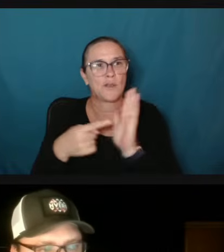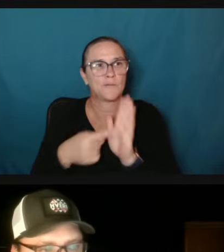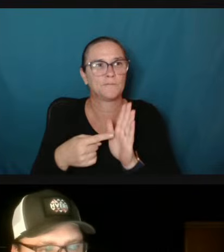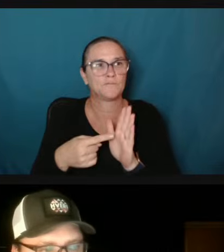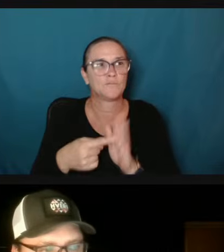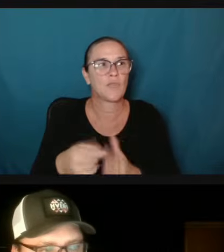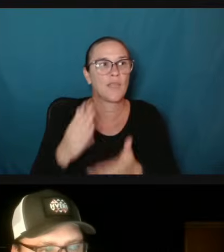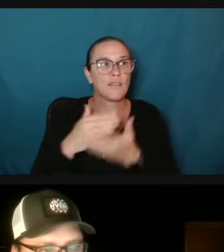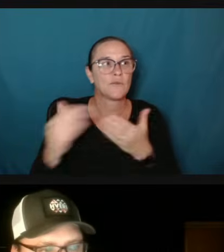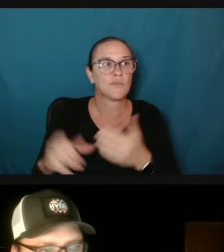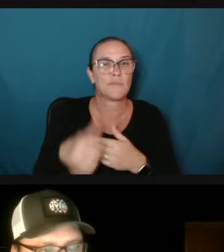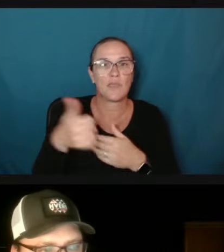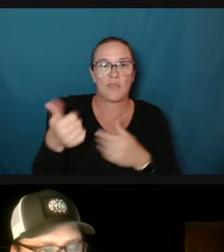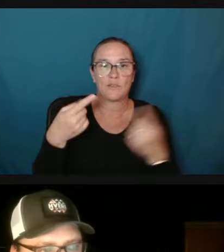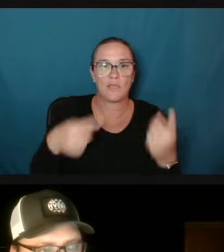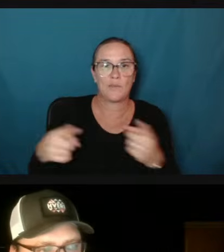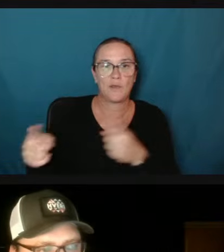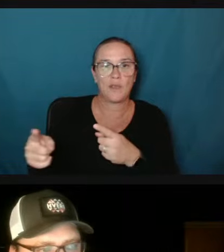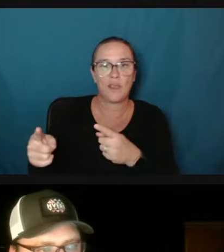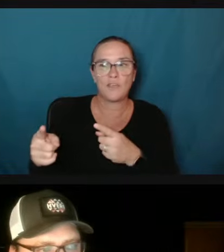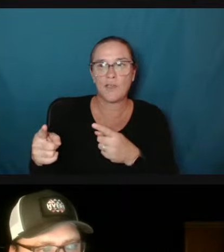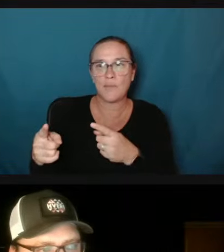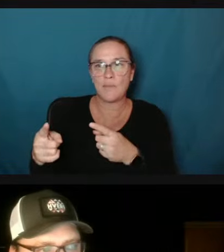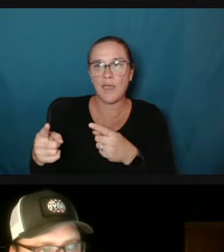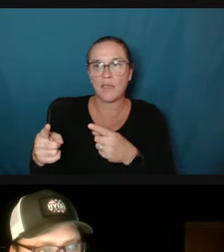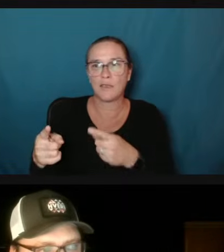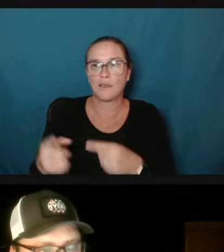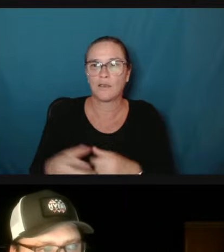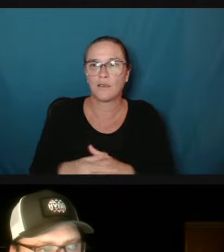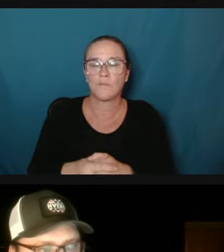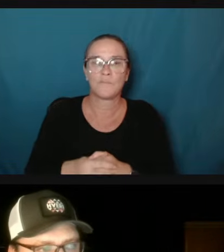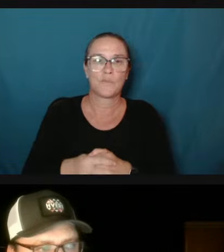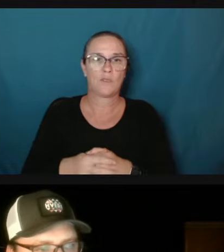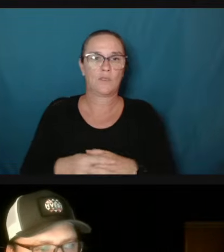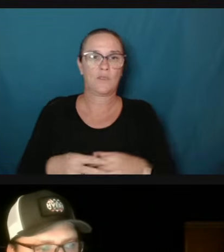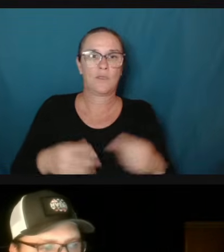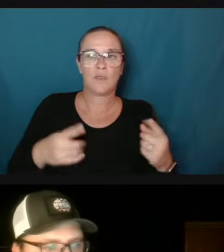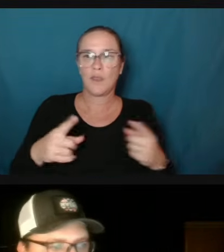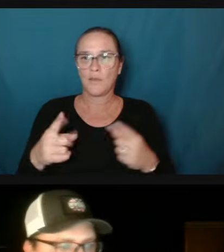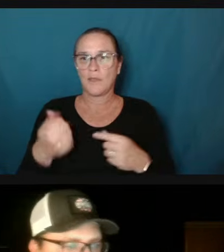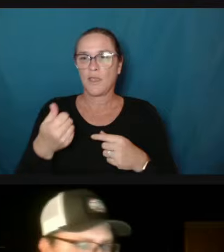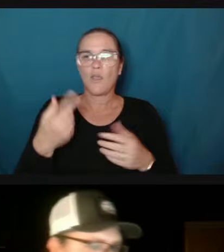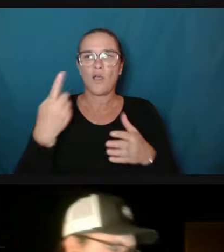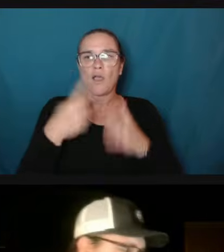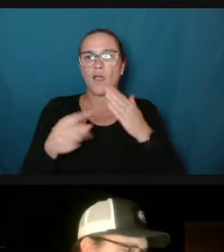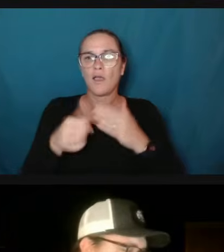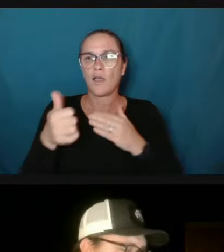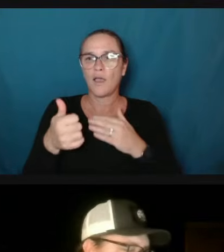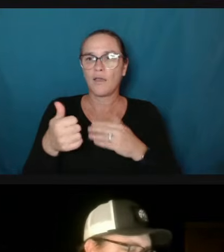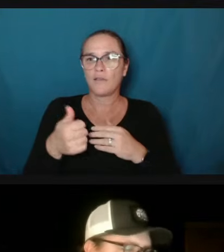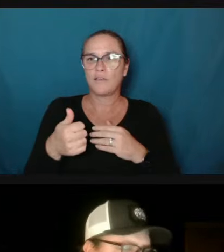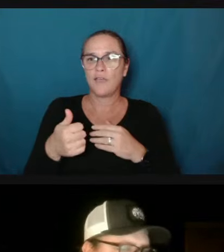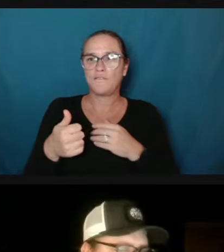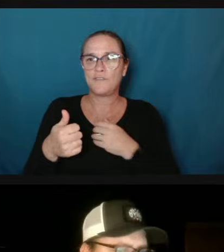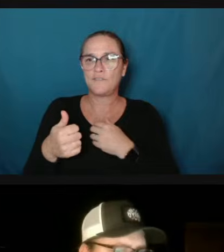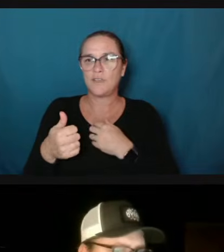else happening on Kilauea in 1970. What else? Anybody remember or know?